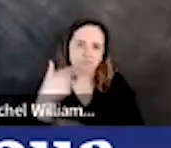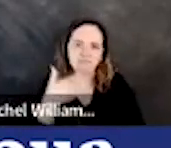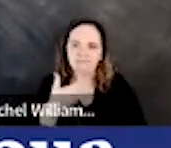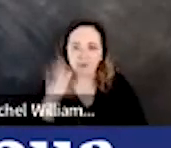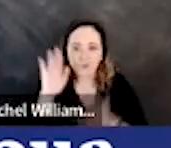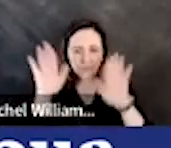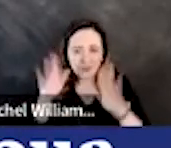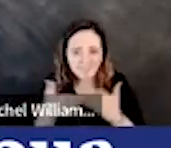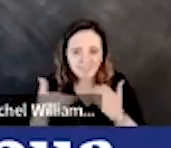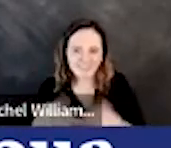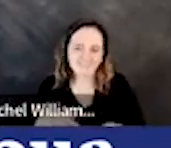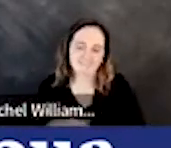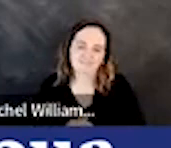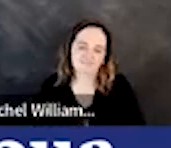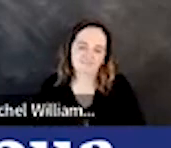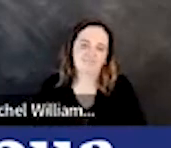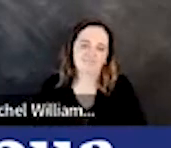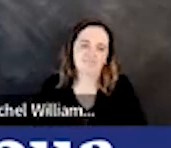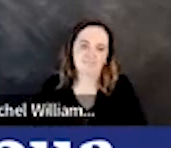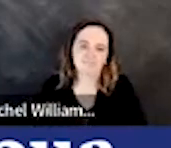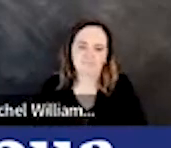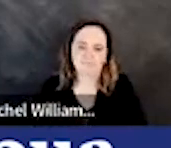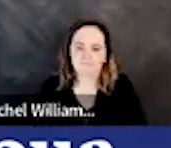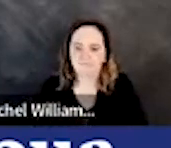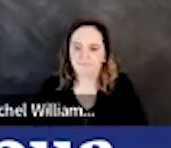in the future.